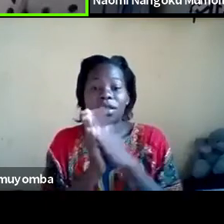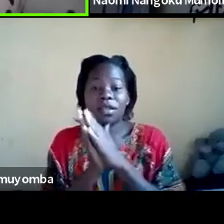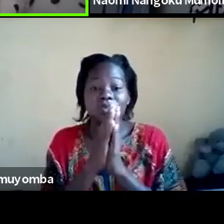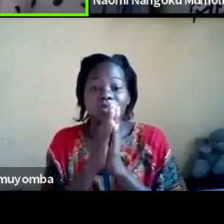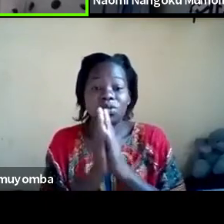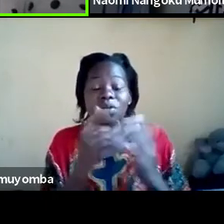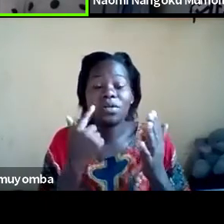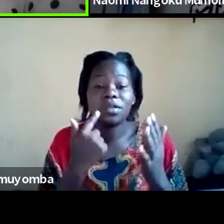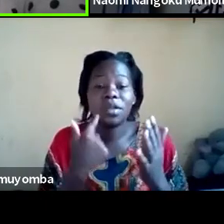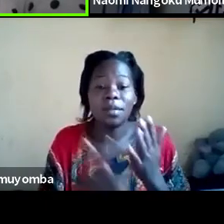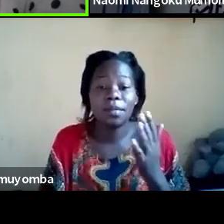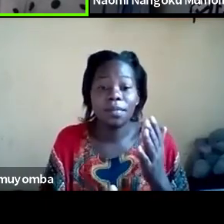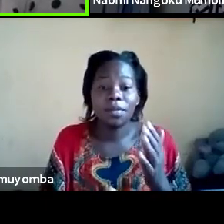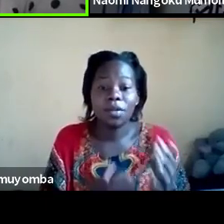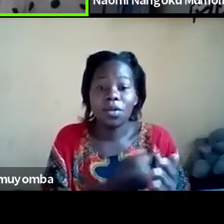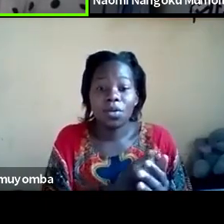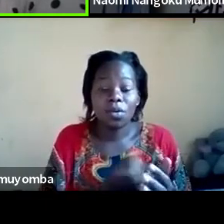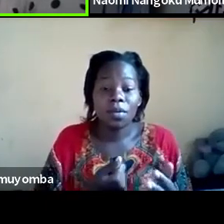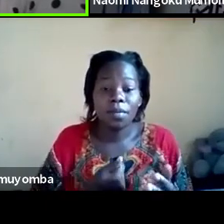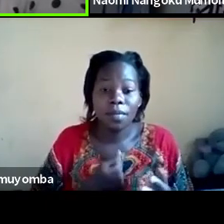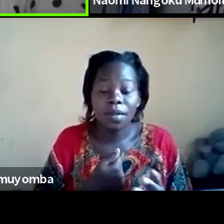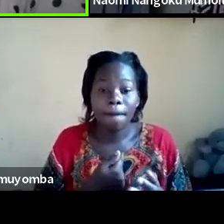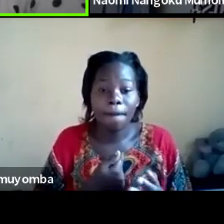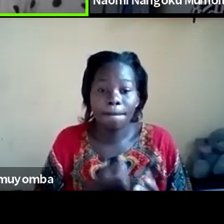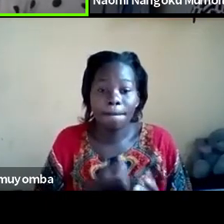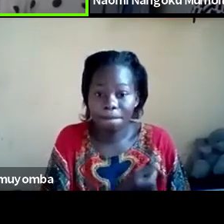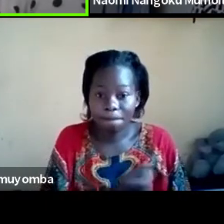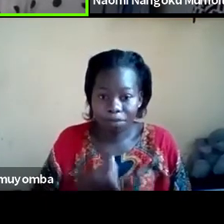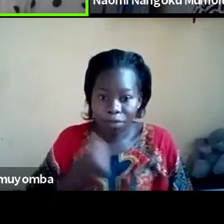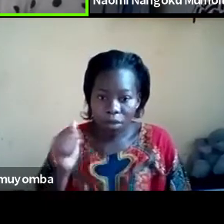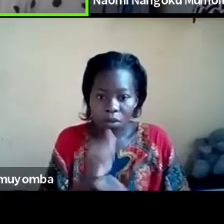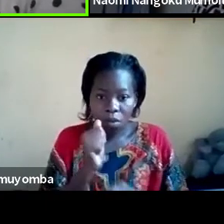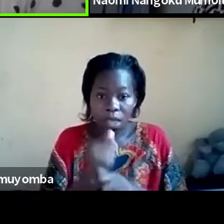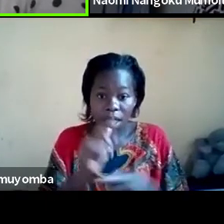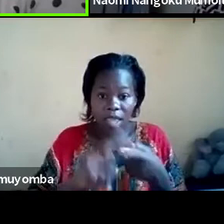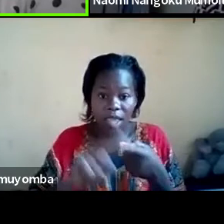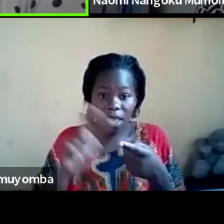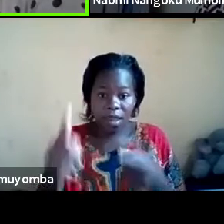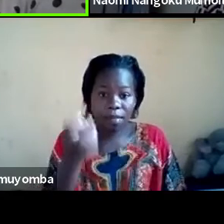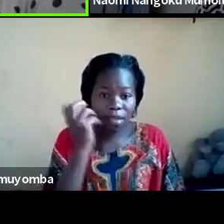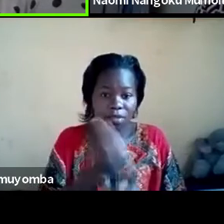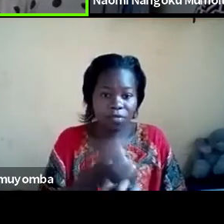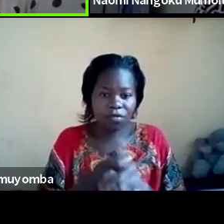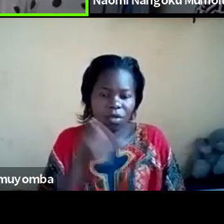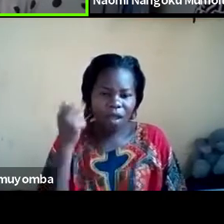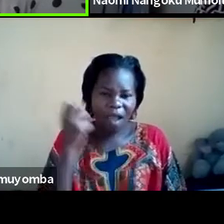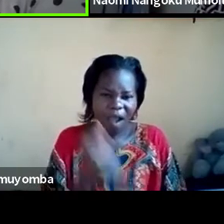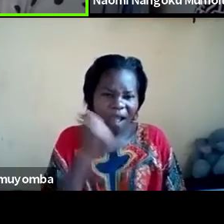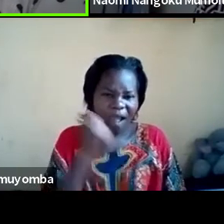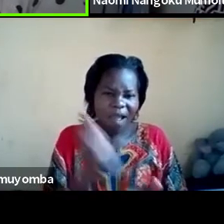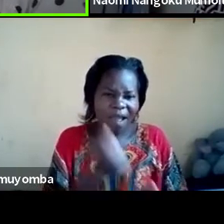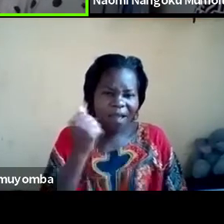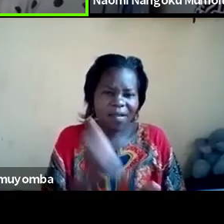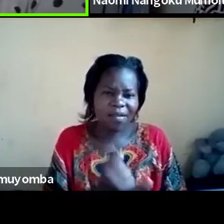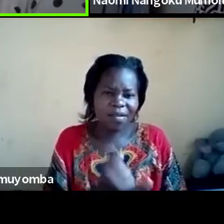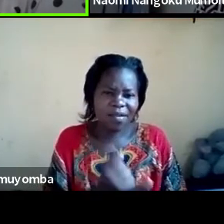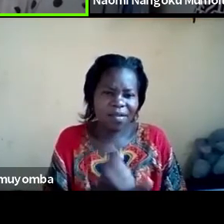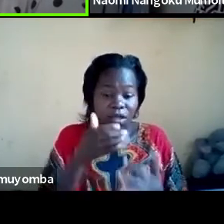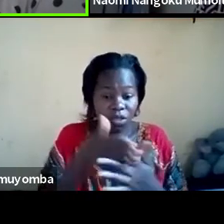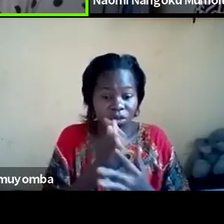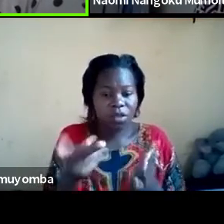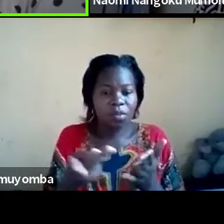quarry, they work in an Entebbe quarry. They just, through this project, we at UNDP, the one supported by